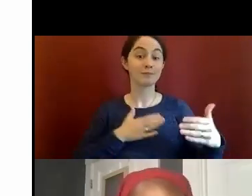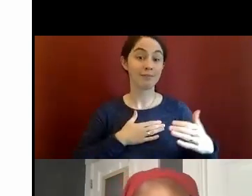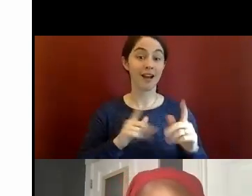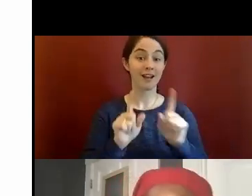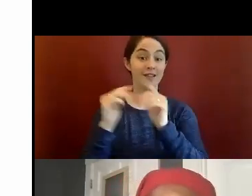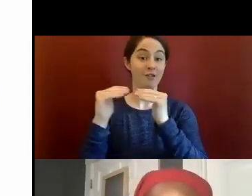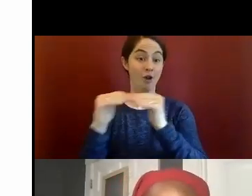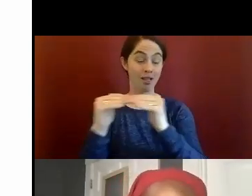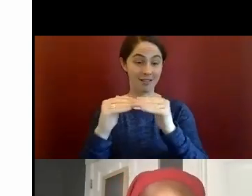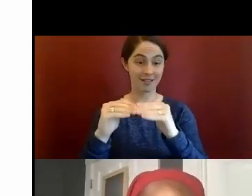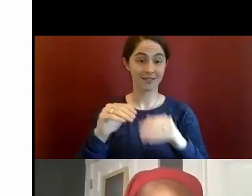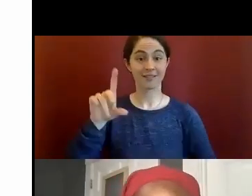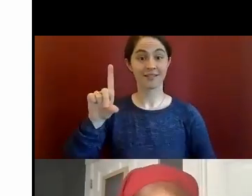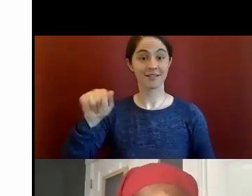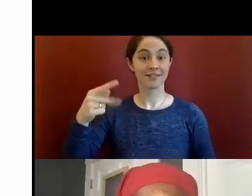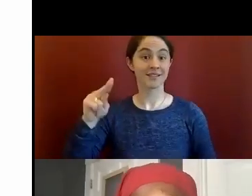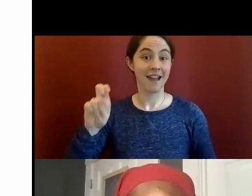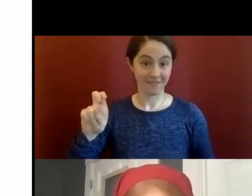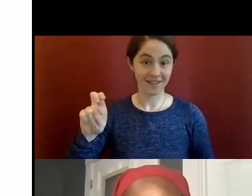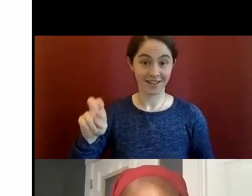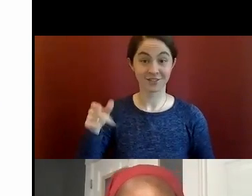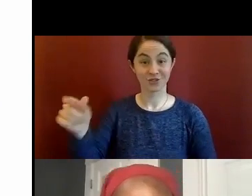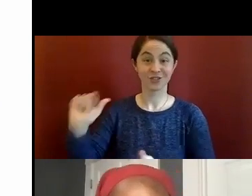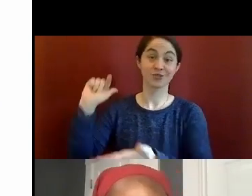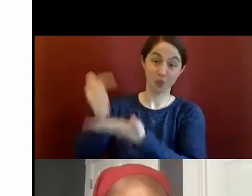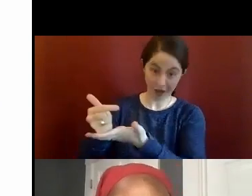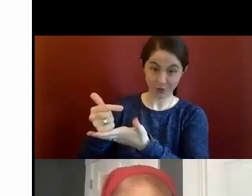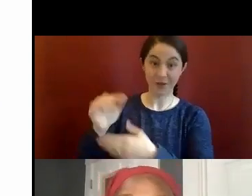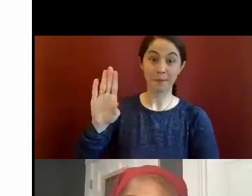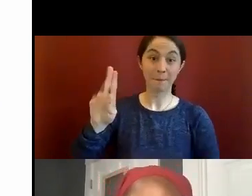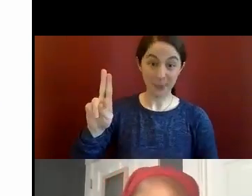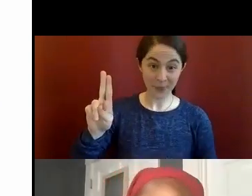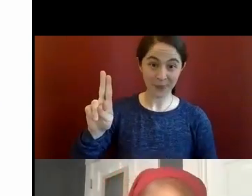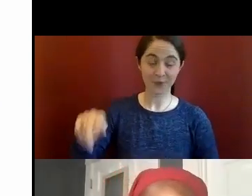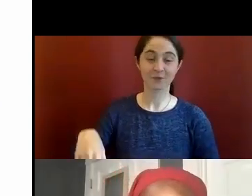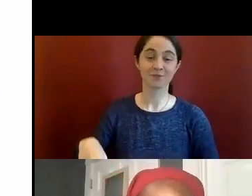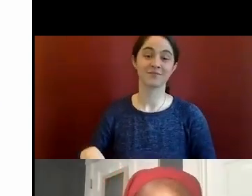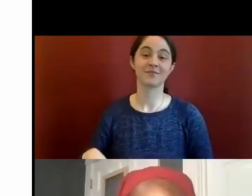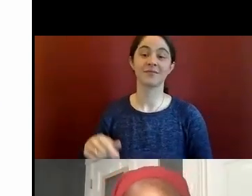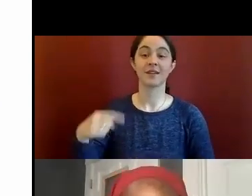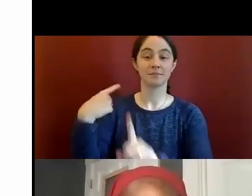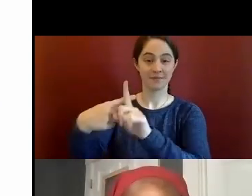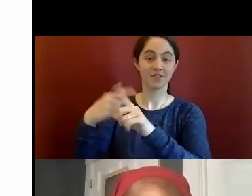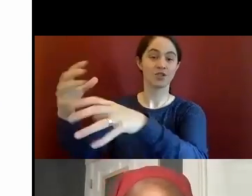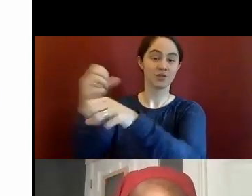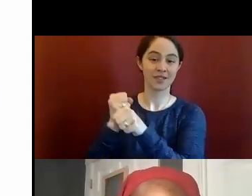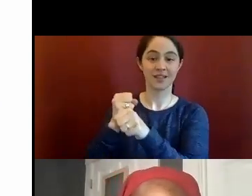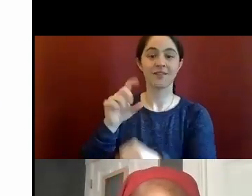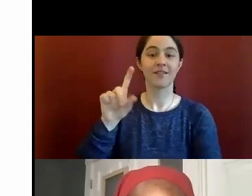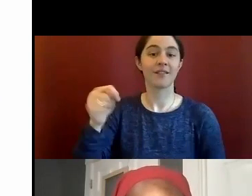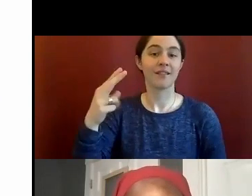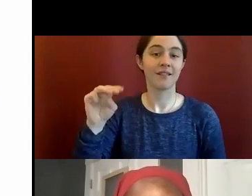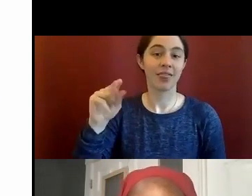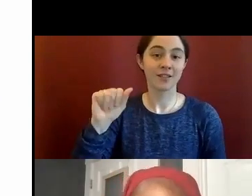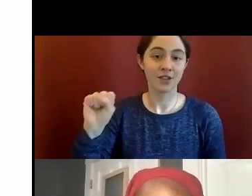a BPS alumna and a graduate of Boston University as a recipient of the Thomas M. Menino Scholarship. She has over 15 years